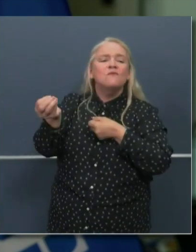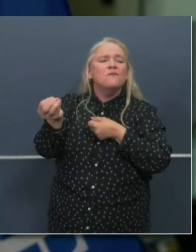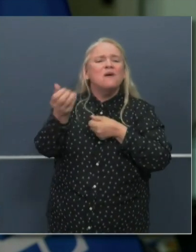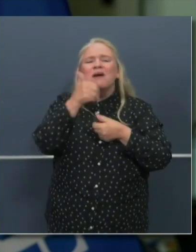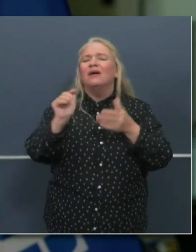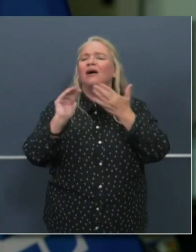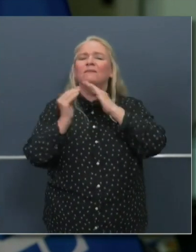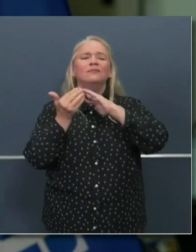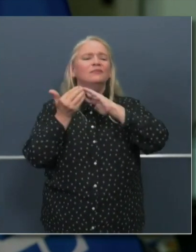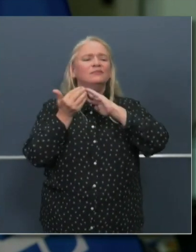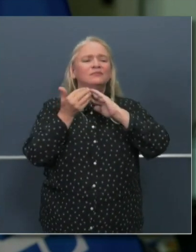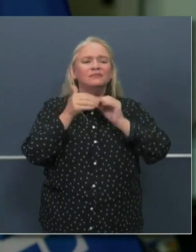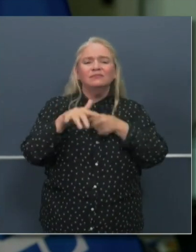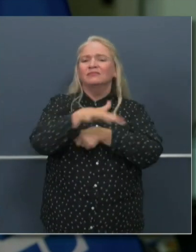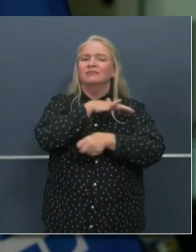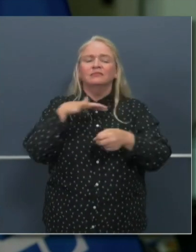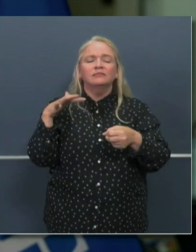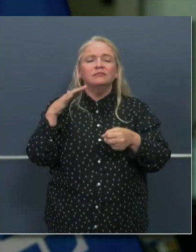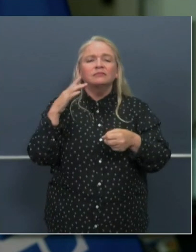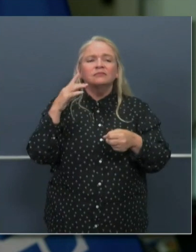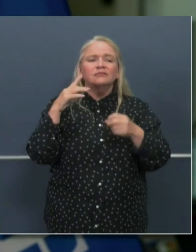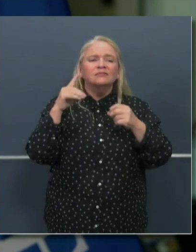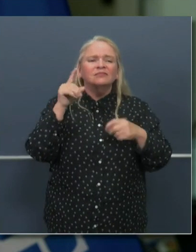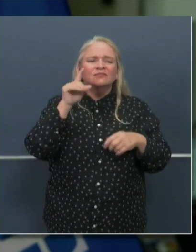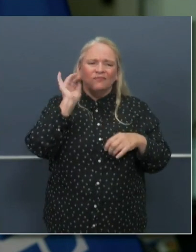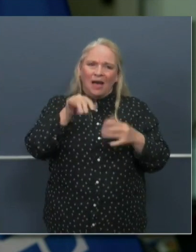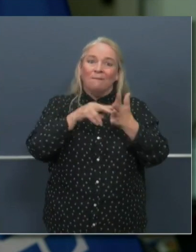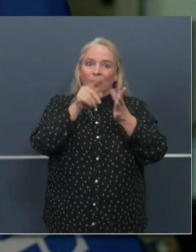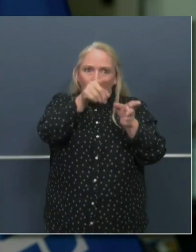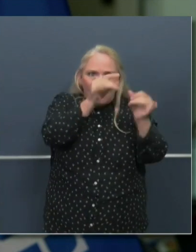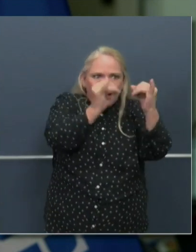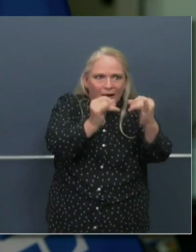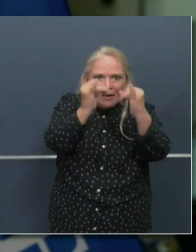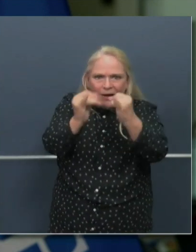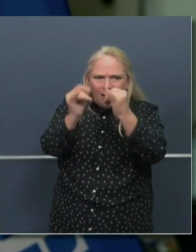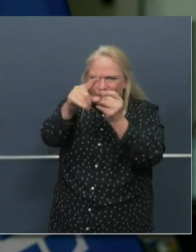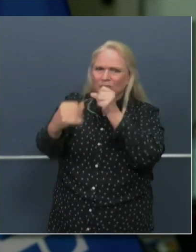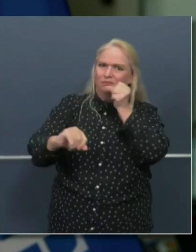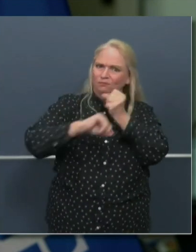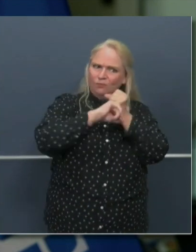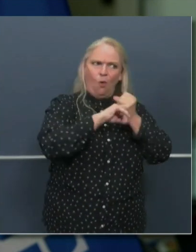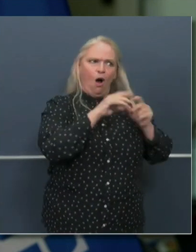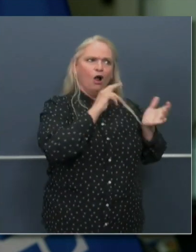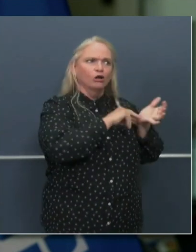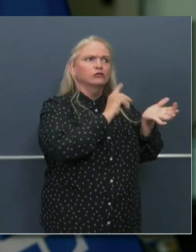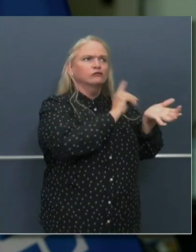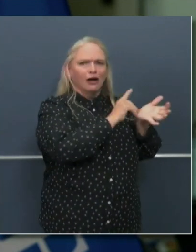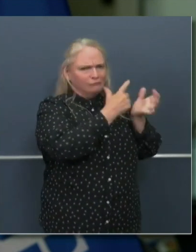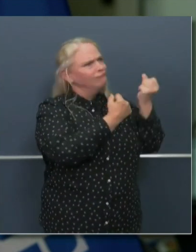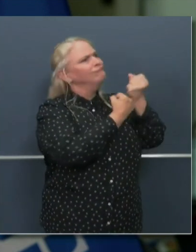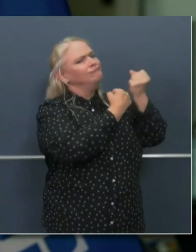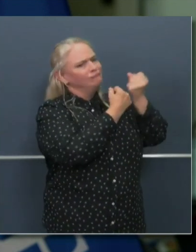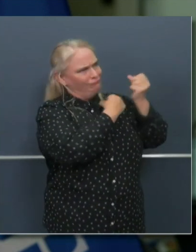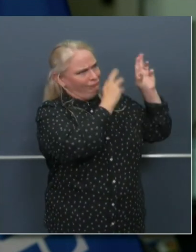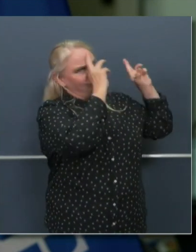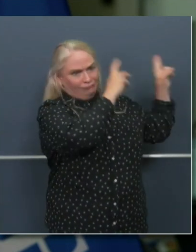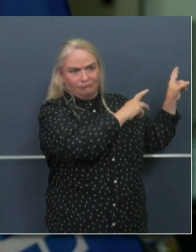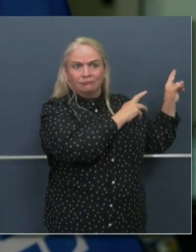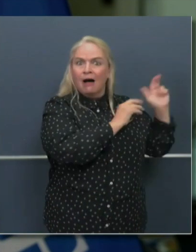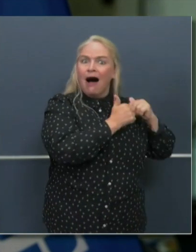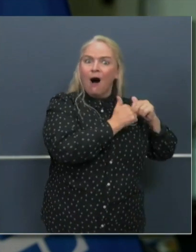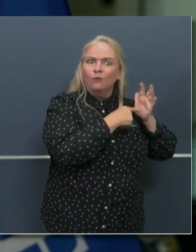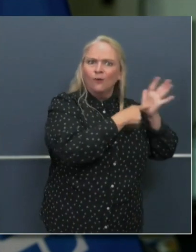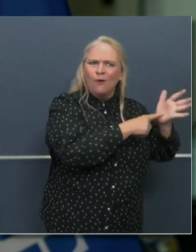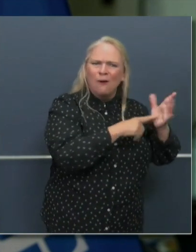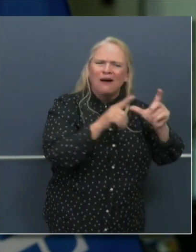you are helping a nurse, you're helping a doctor, you're helping a hospital, and you're saving a life. So thank you for your